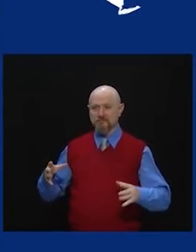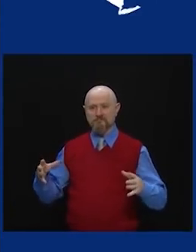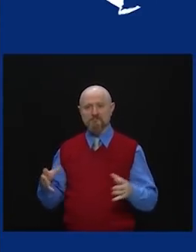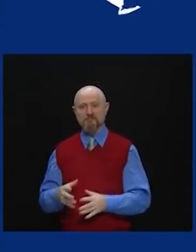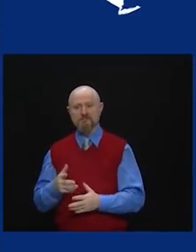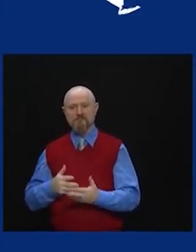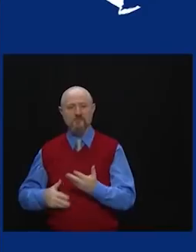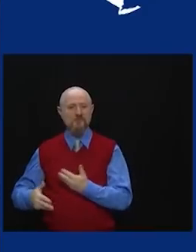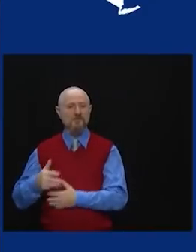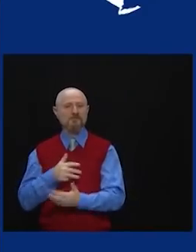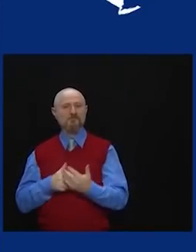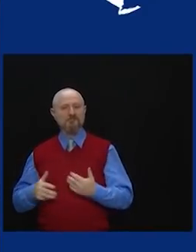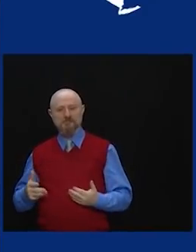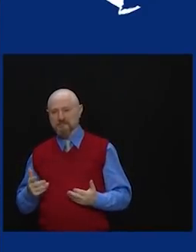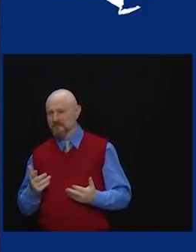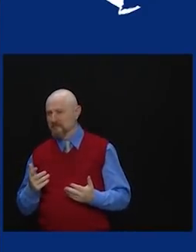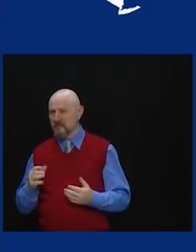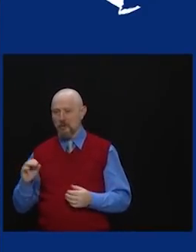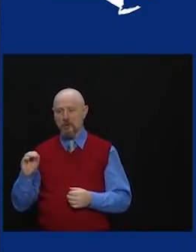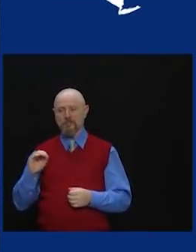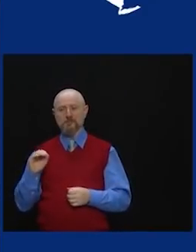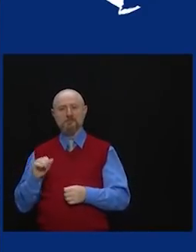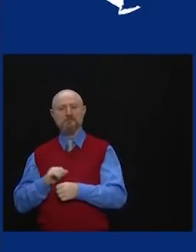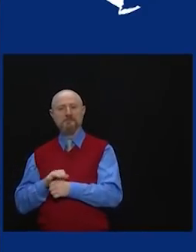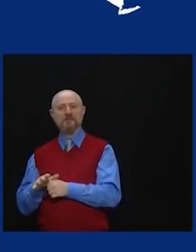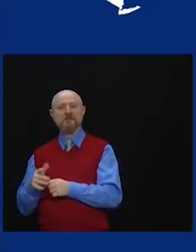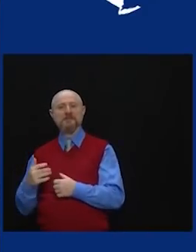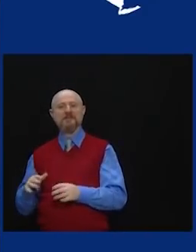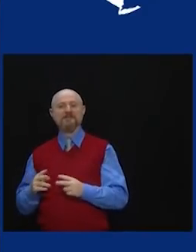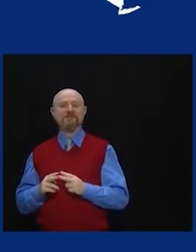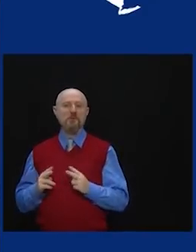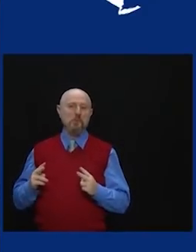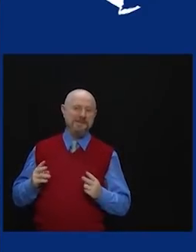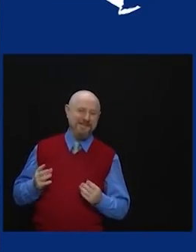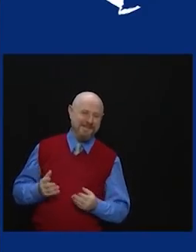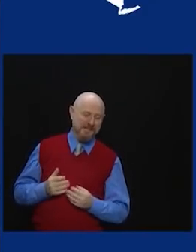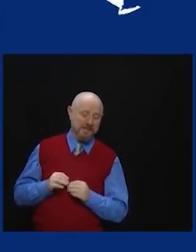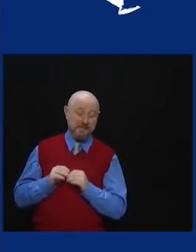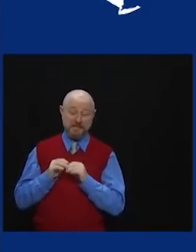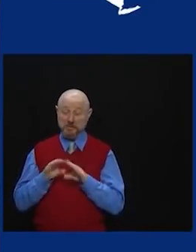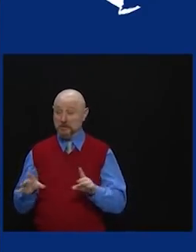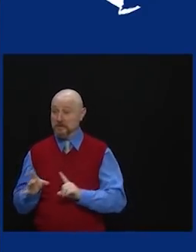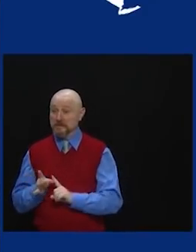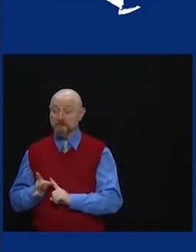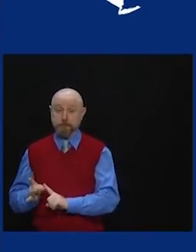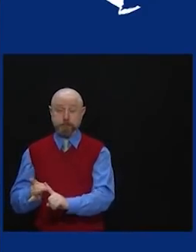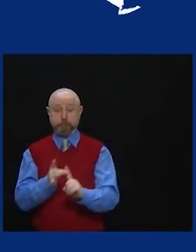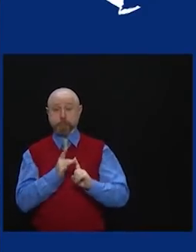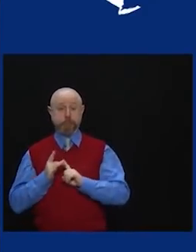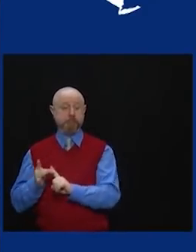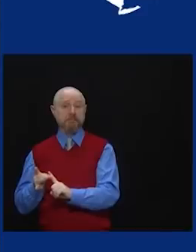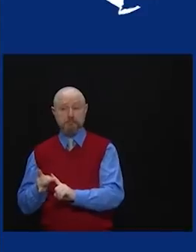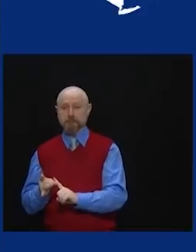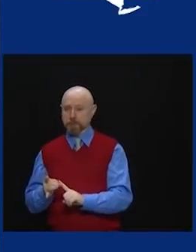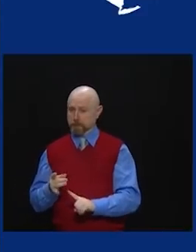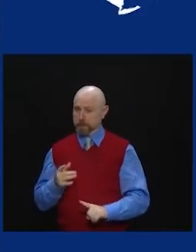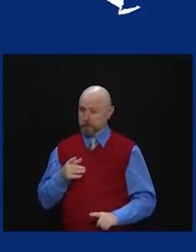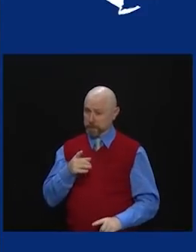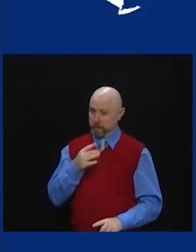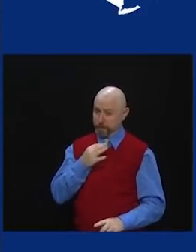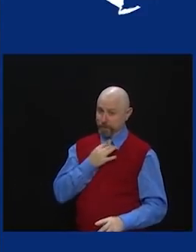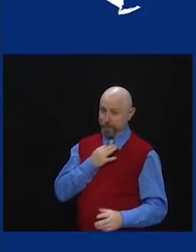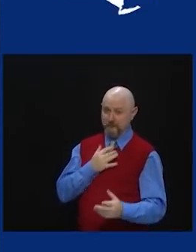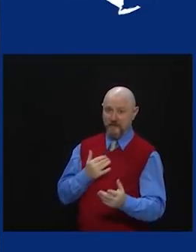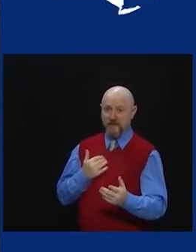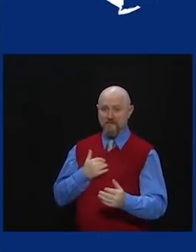and Omicron is a very, very a contagious disease. I wonder if you have any contingency plans